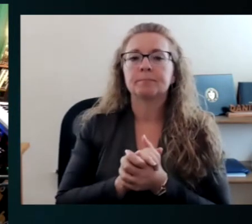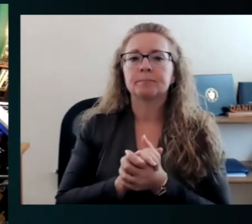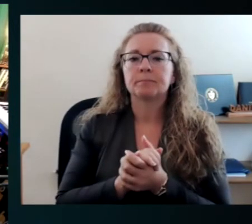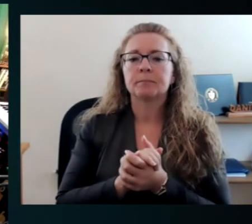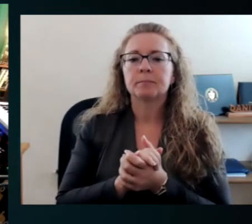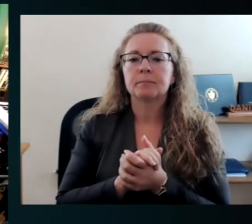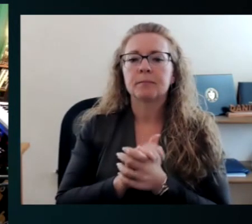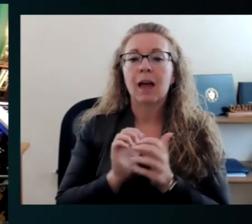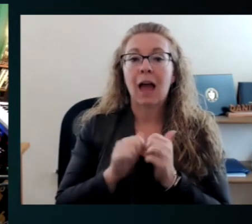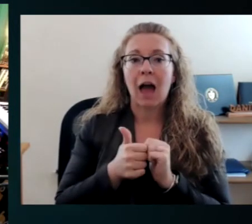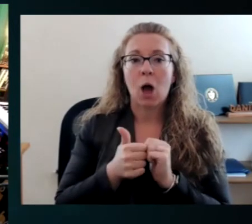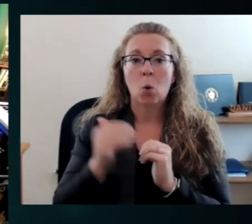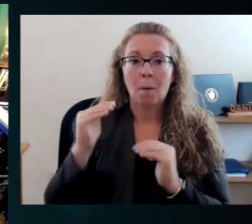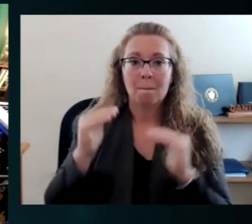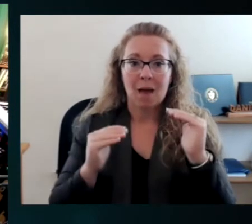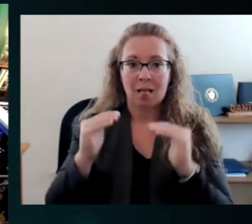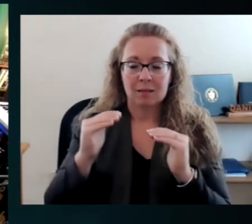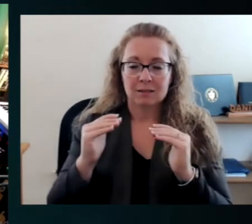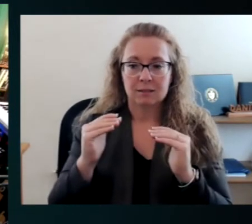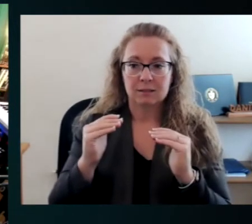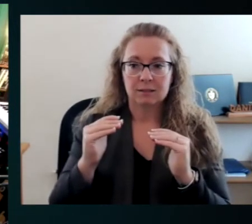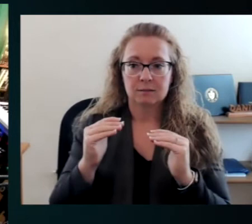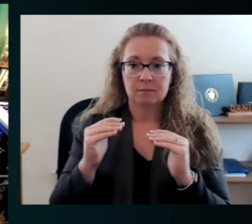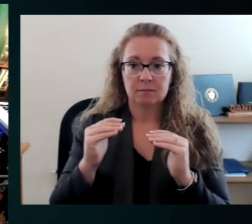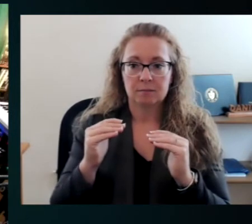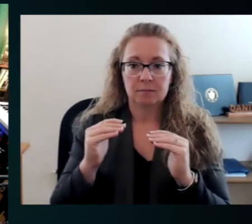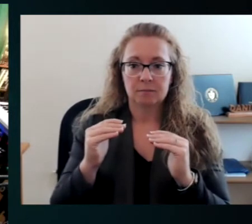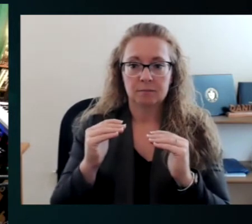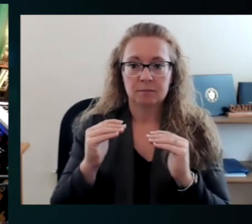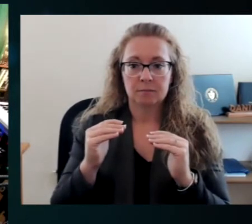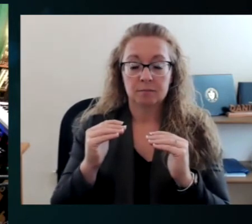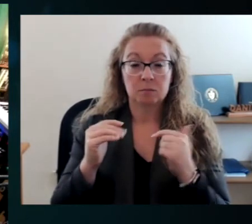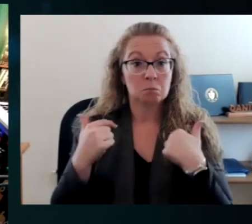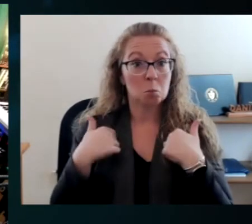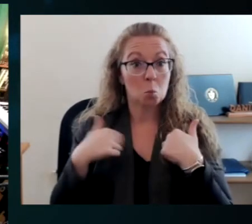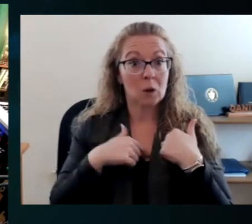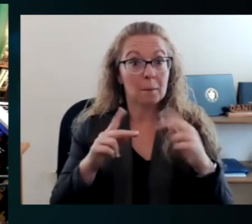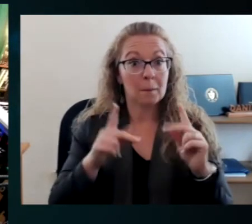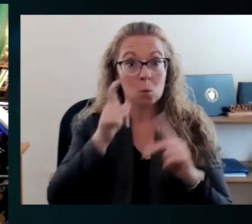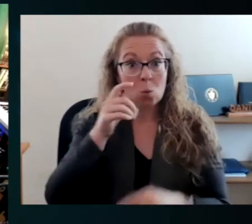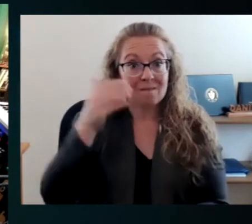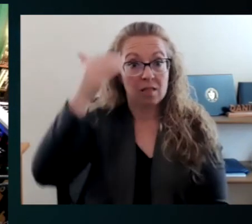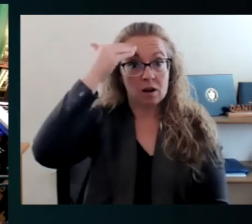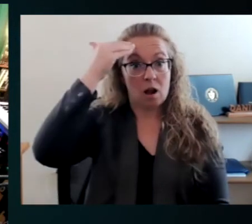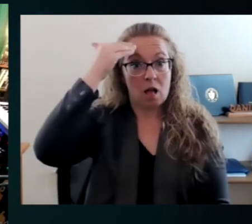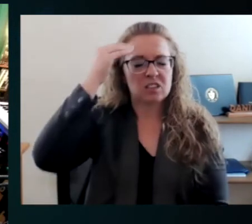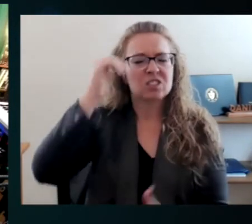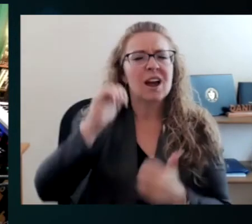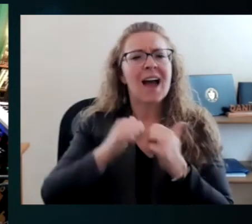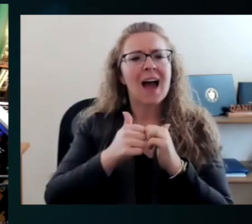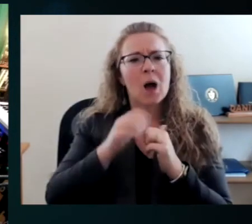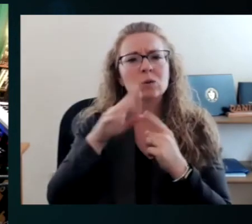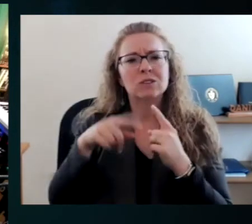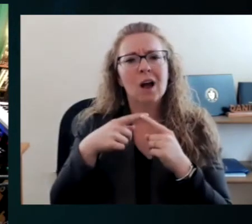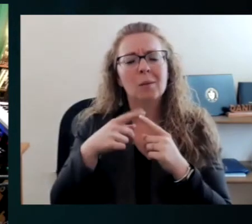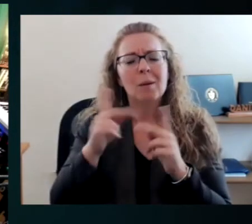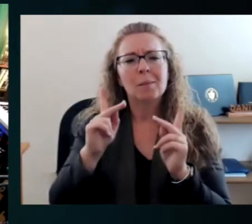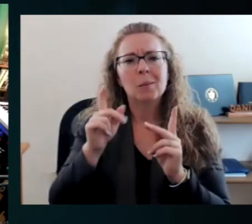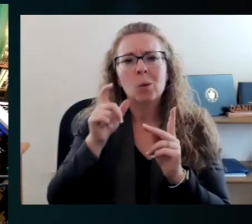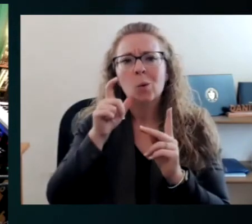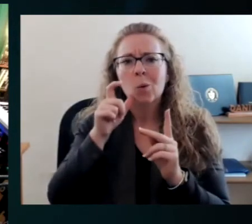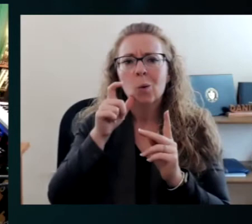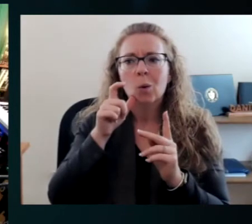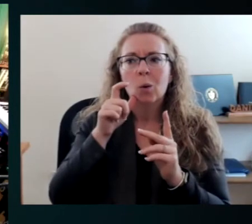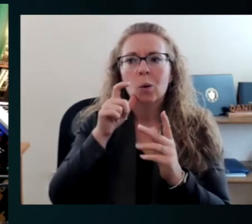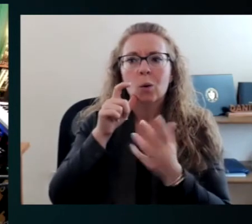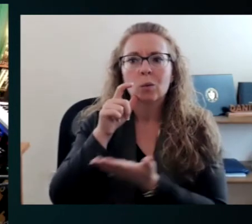our responsibilities as the people who are knowledgeable about the issues of marginalized folks around gender against